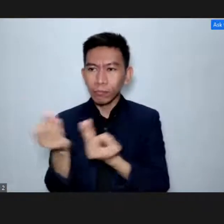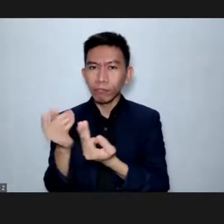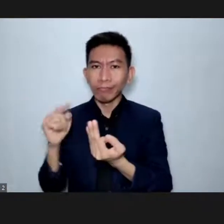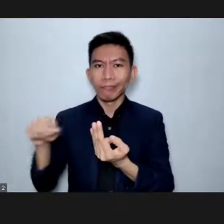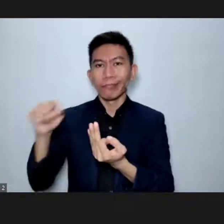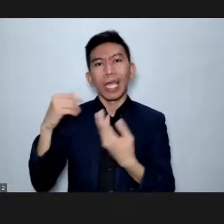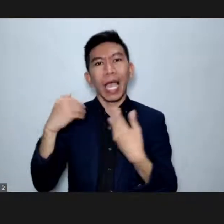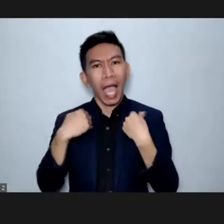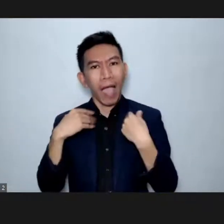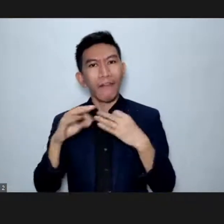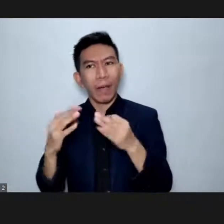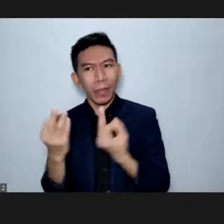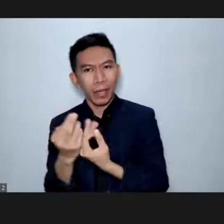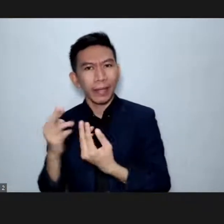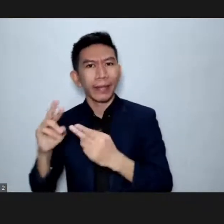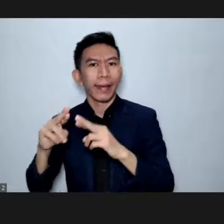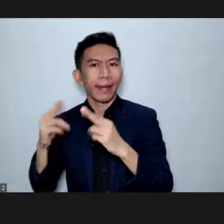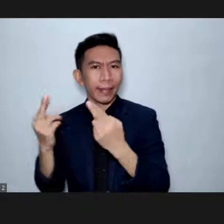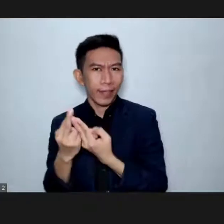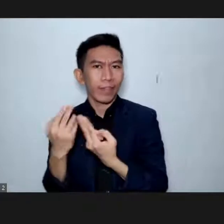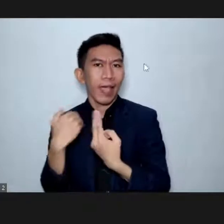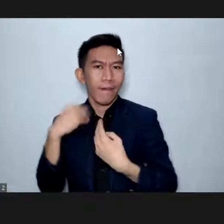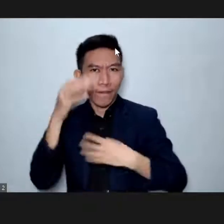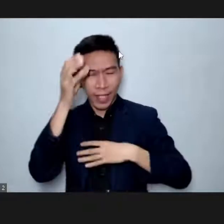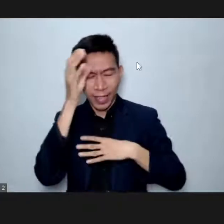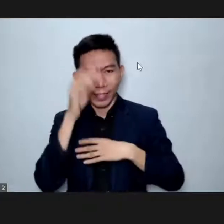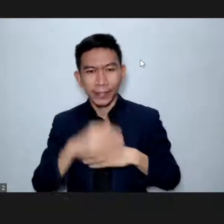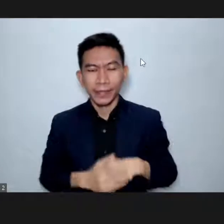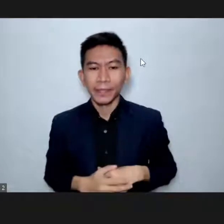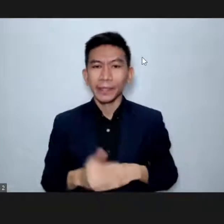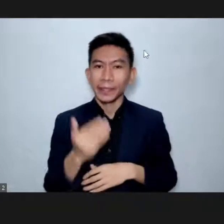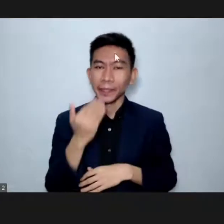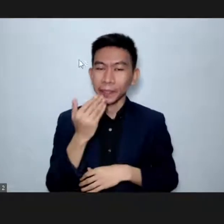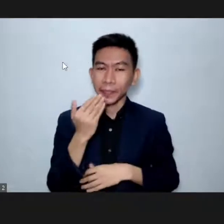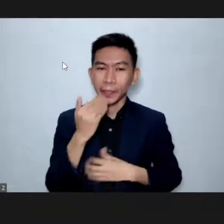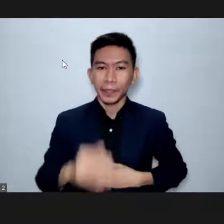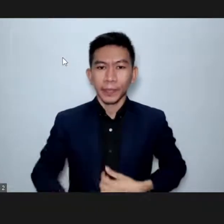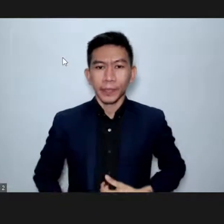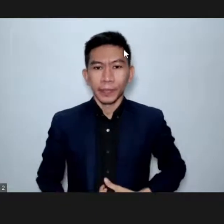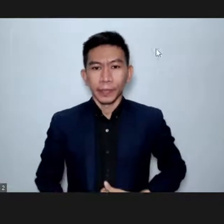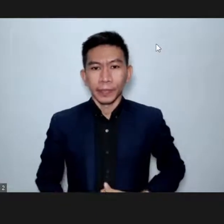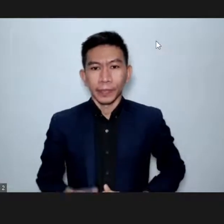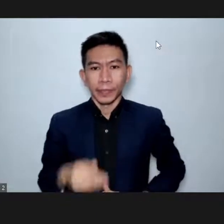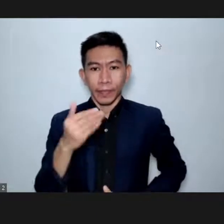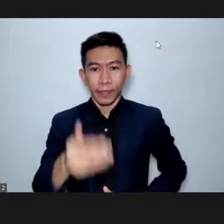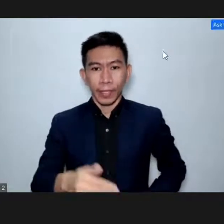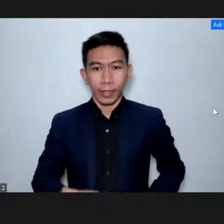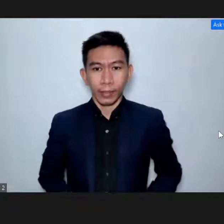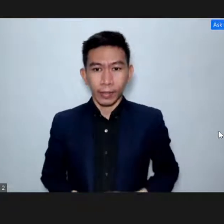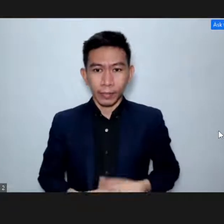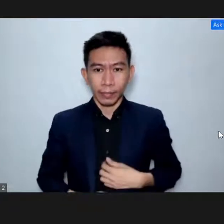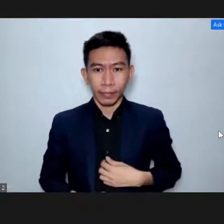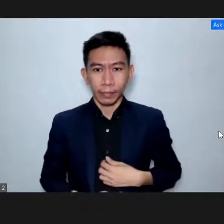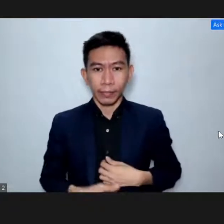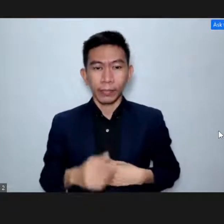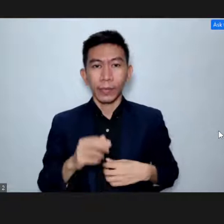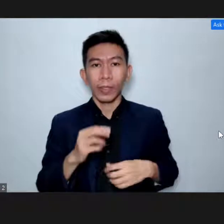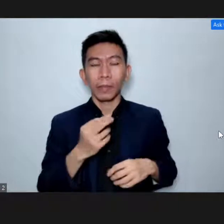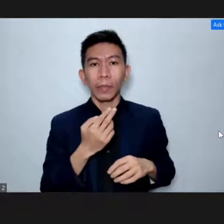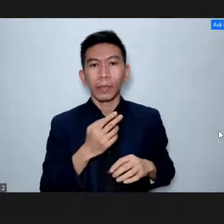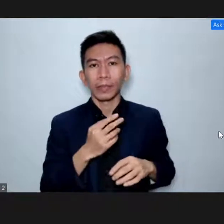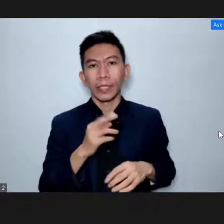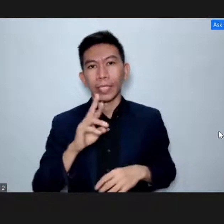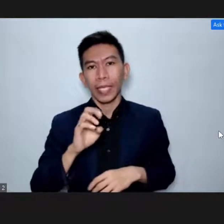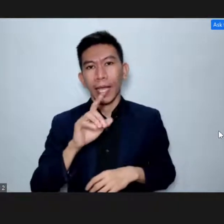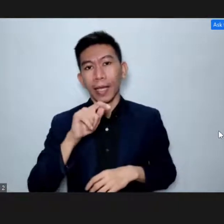most appreciated." So thank you for that, Dr. Ilbawi. And then we have one more here from our reactor, Mr.